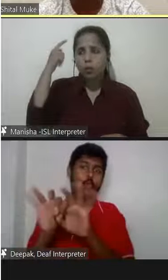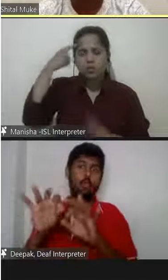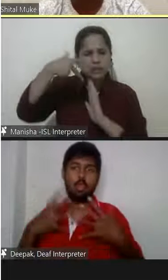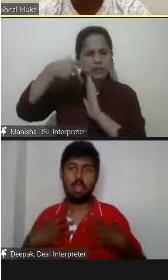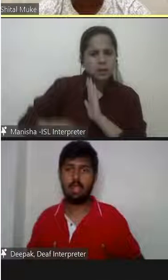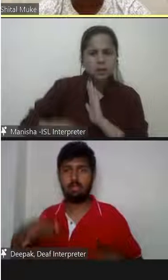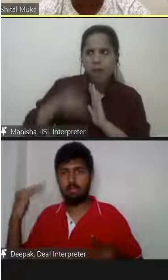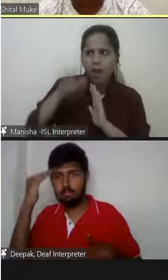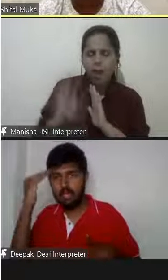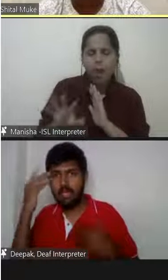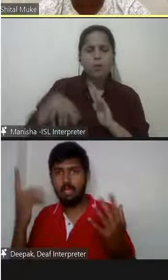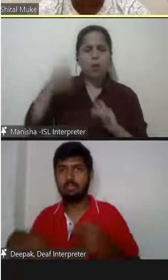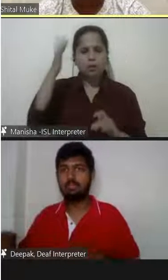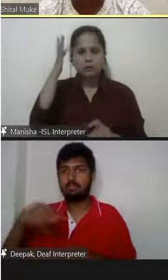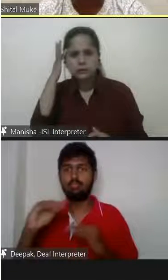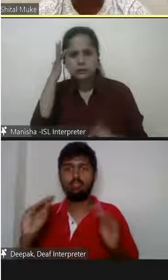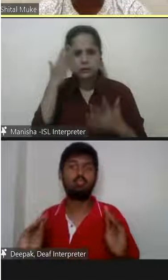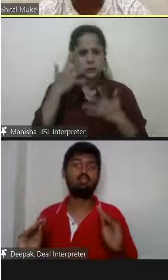disorder, as well as